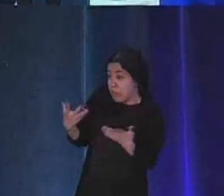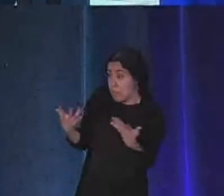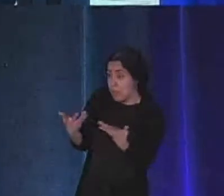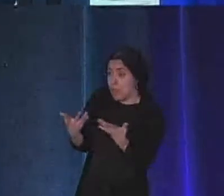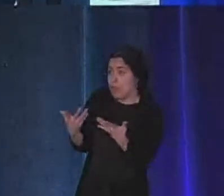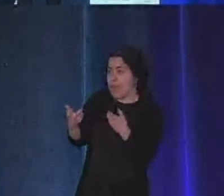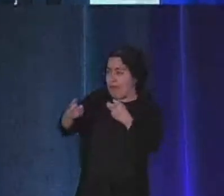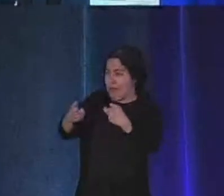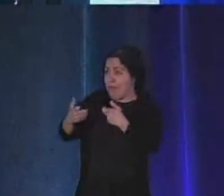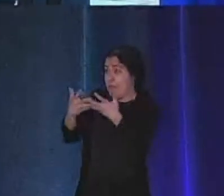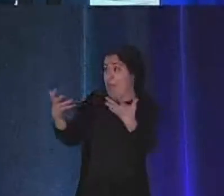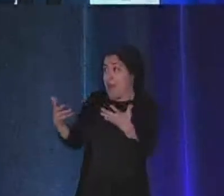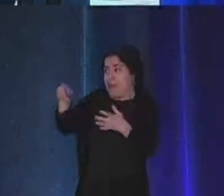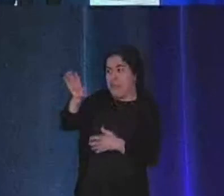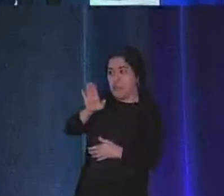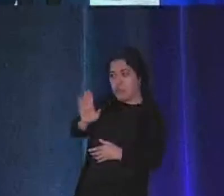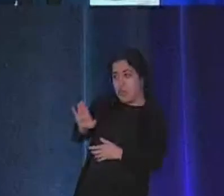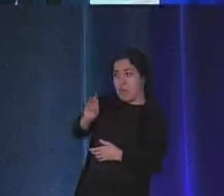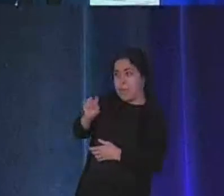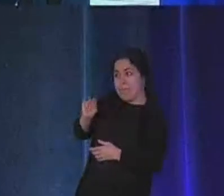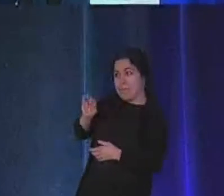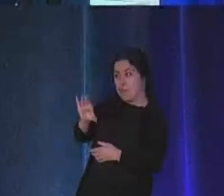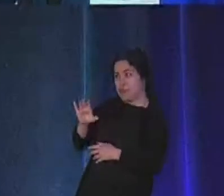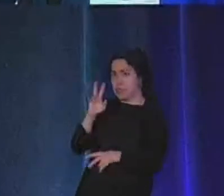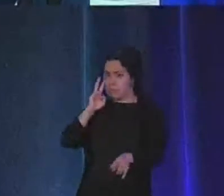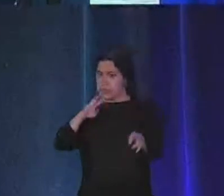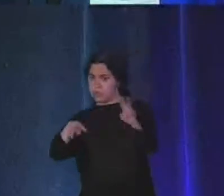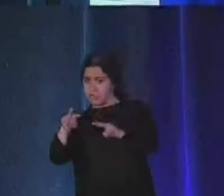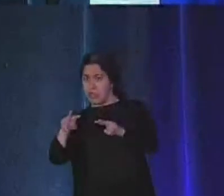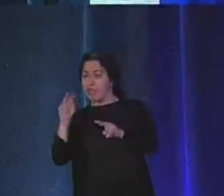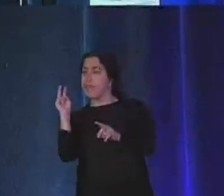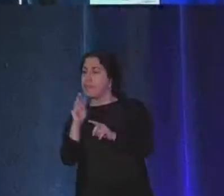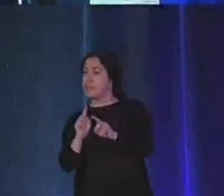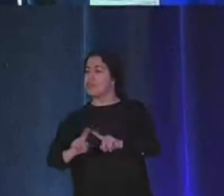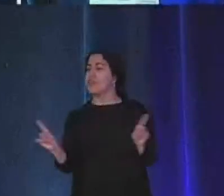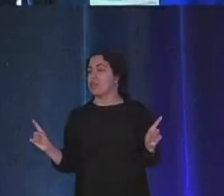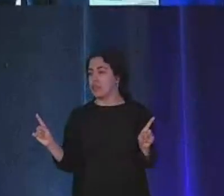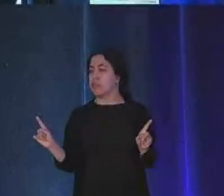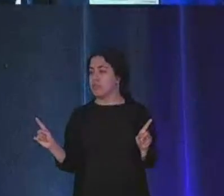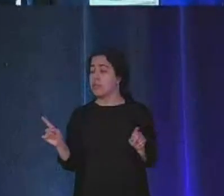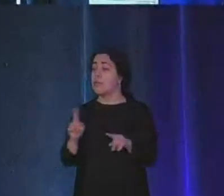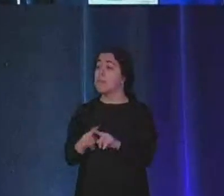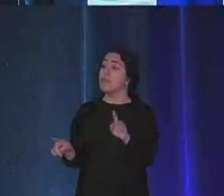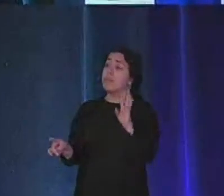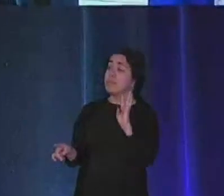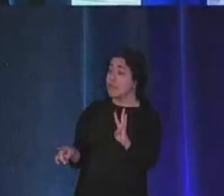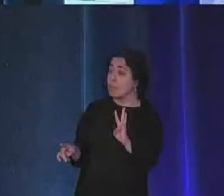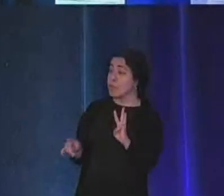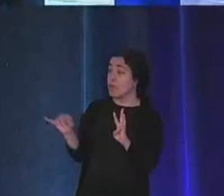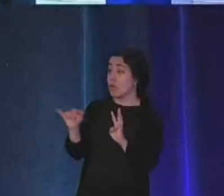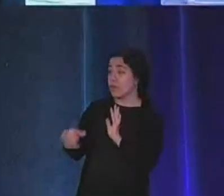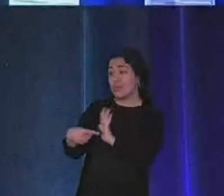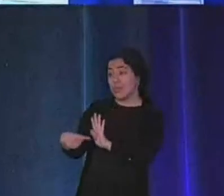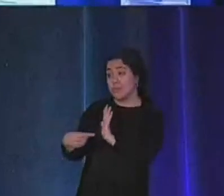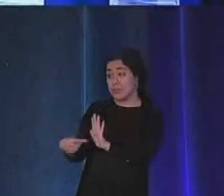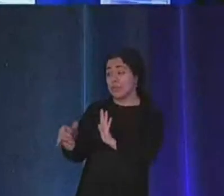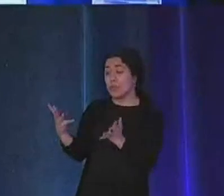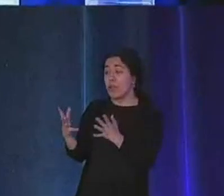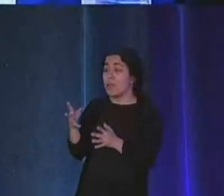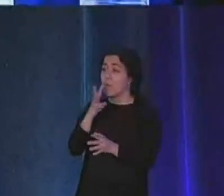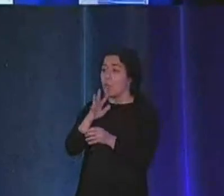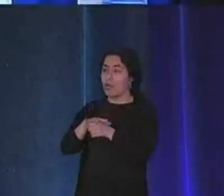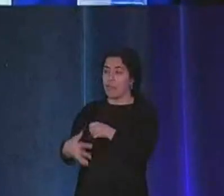these metrics are about, things just look different. So, but W also stands for